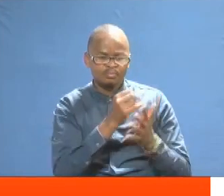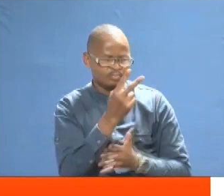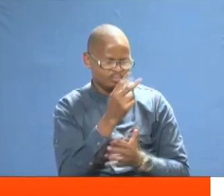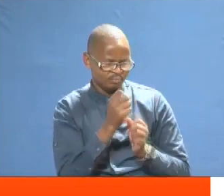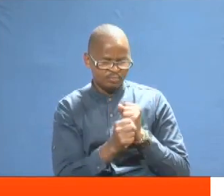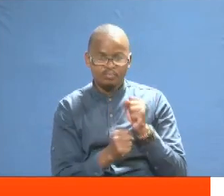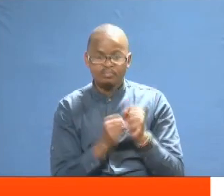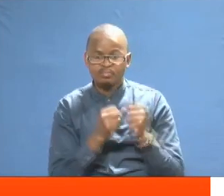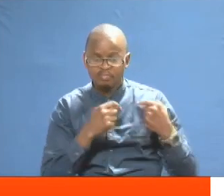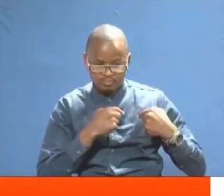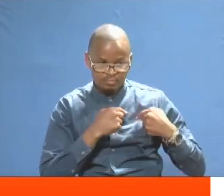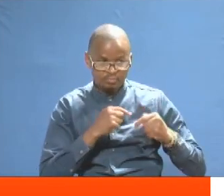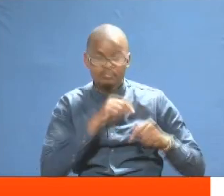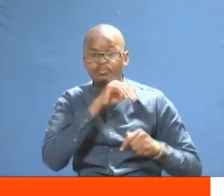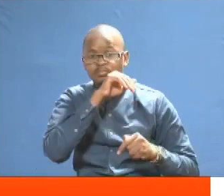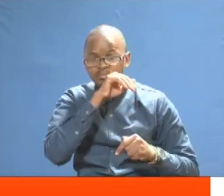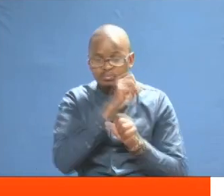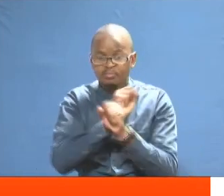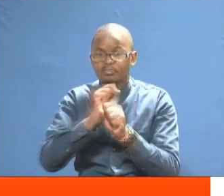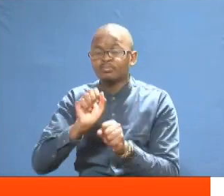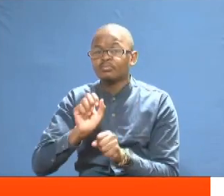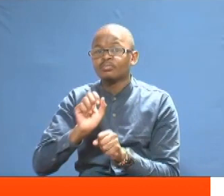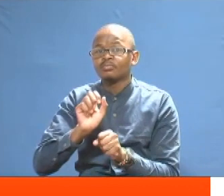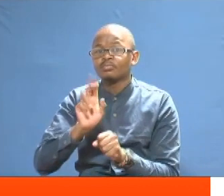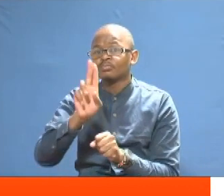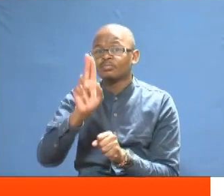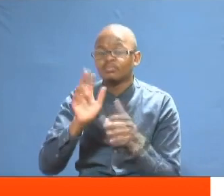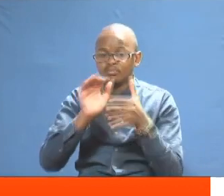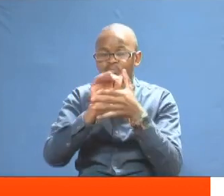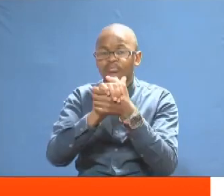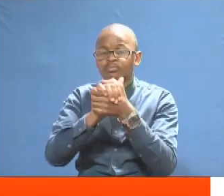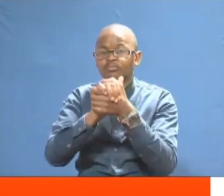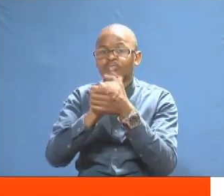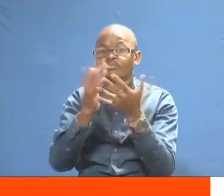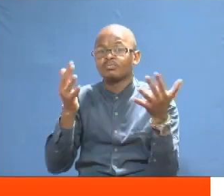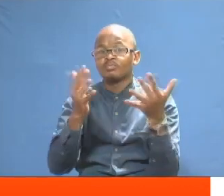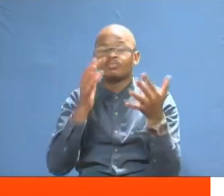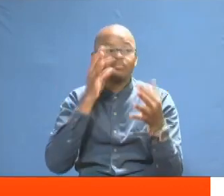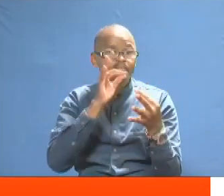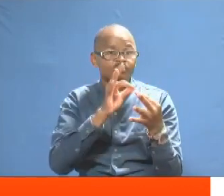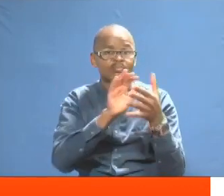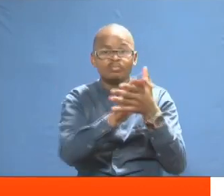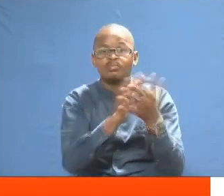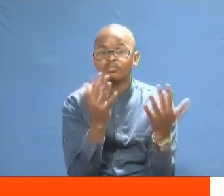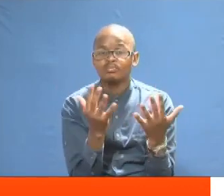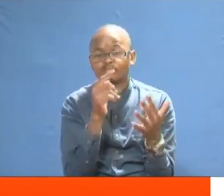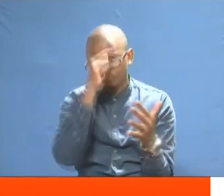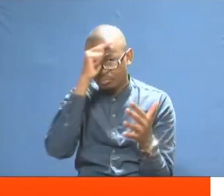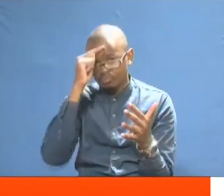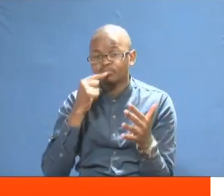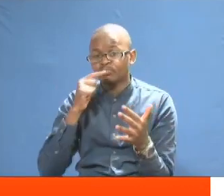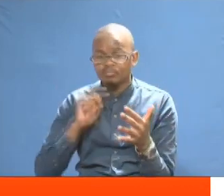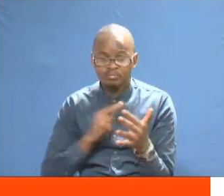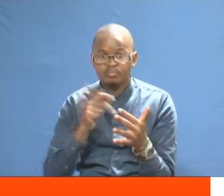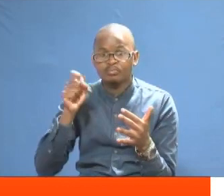years since Raila Odinga and President Uhuru Kenyatta came for handshake. Where are the fruits of the handshake? Because they told